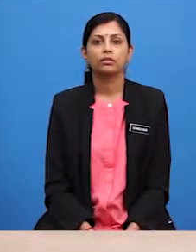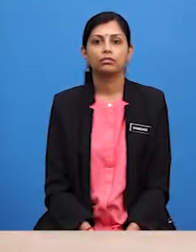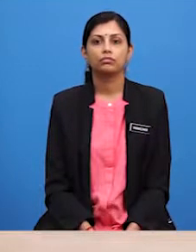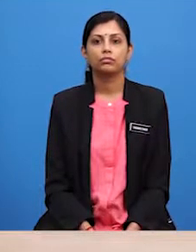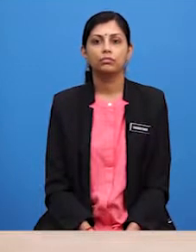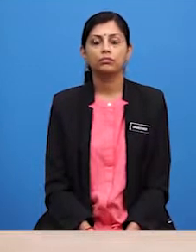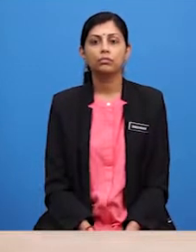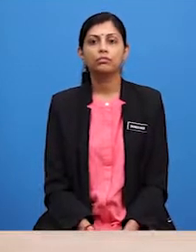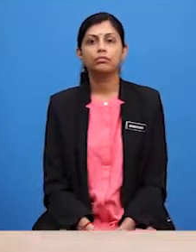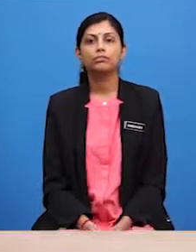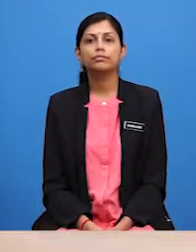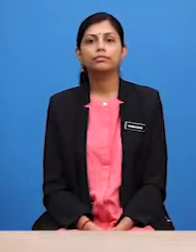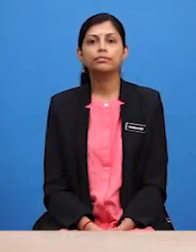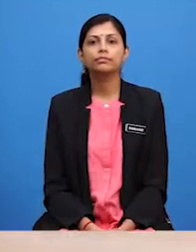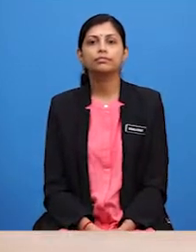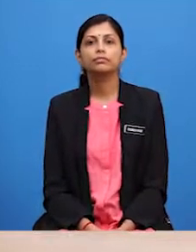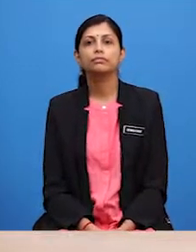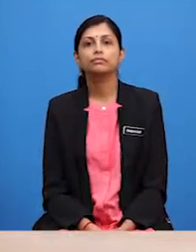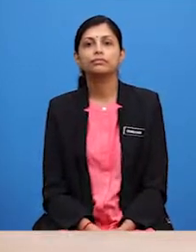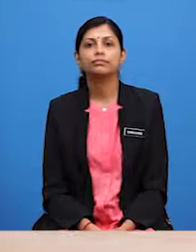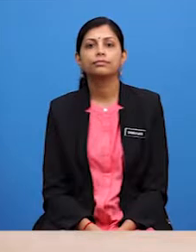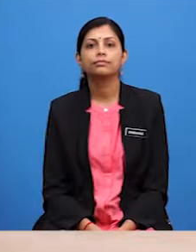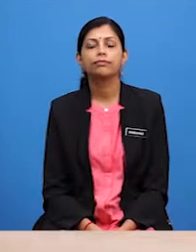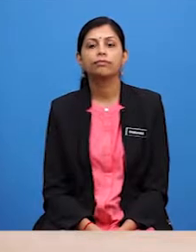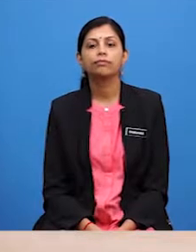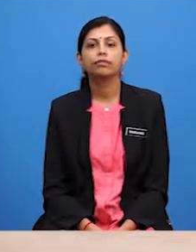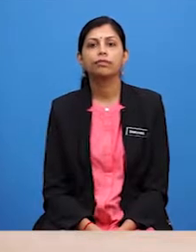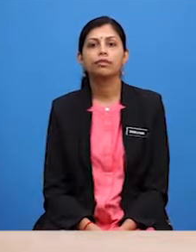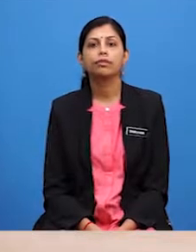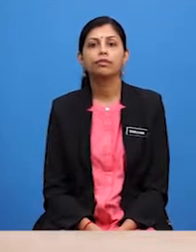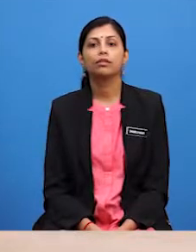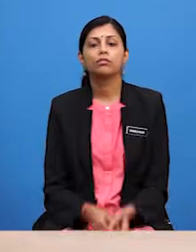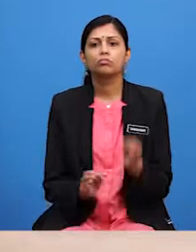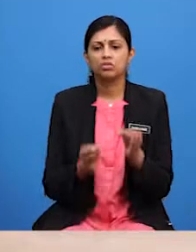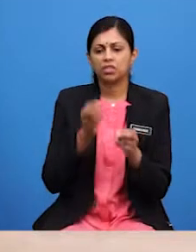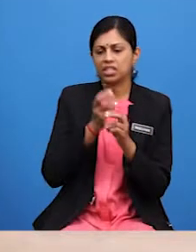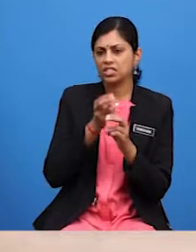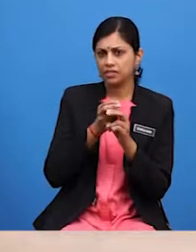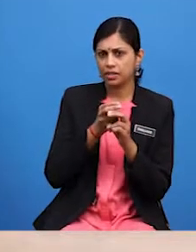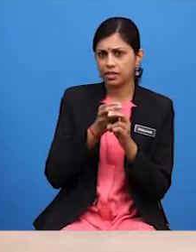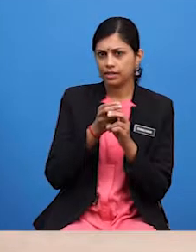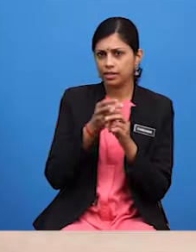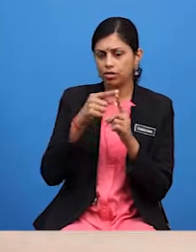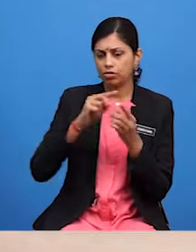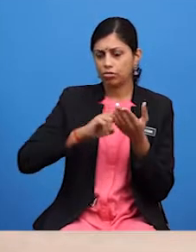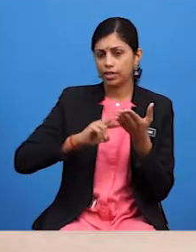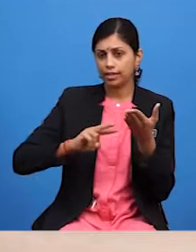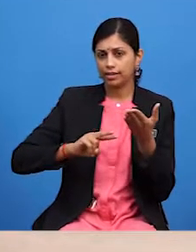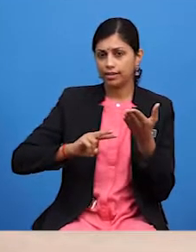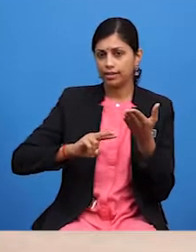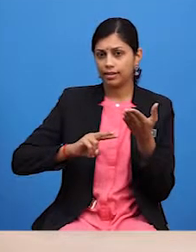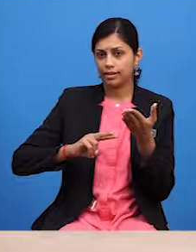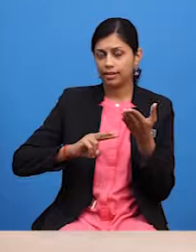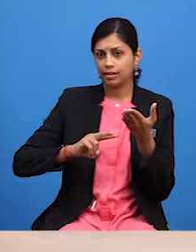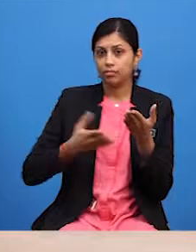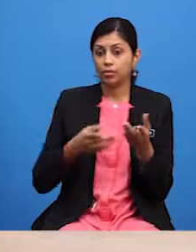If you are finding it difficult to read, then you are right. It is difficult to read, but you might be